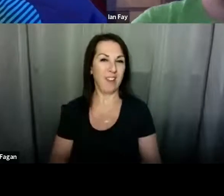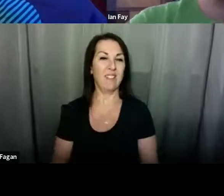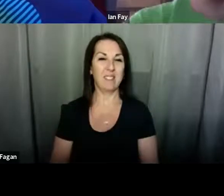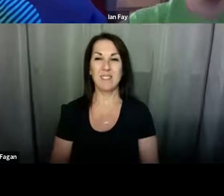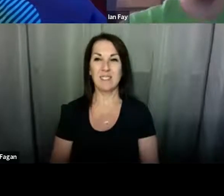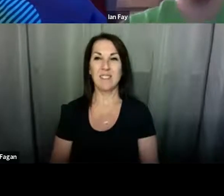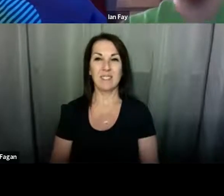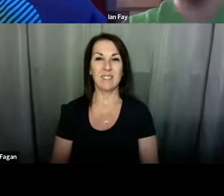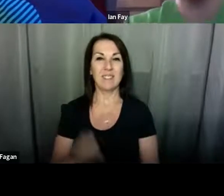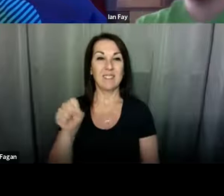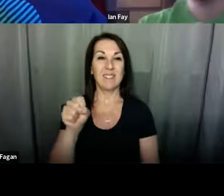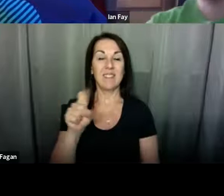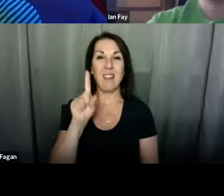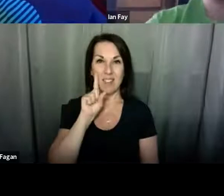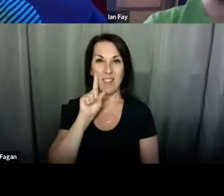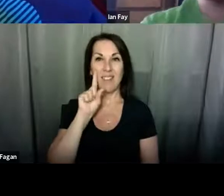Yes, I think